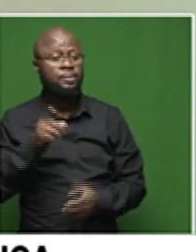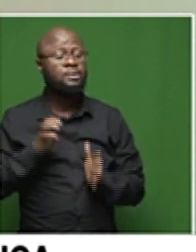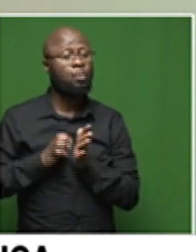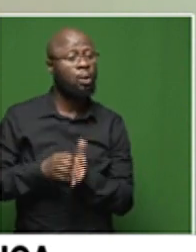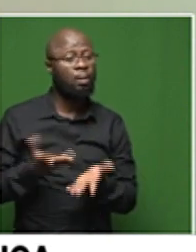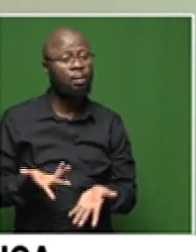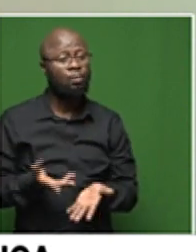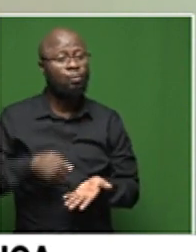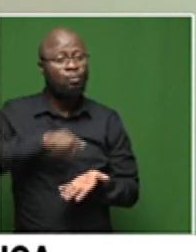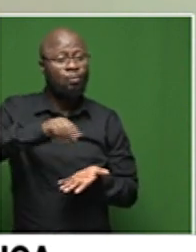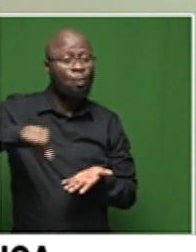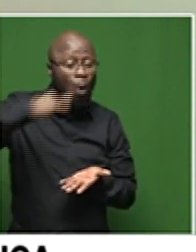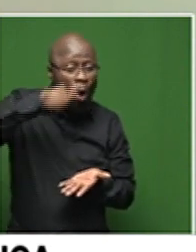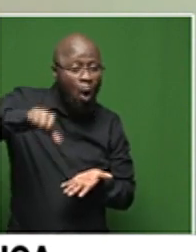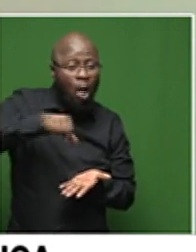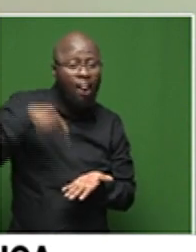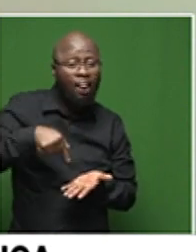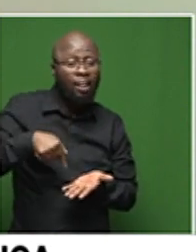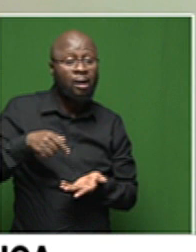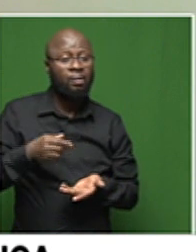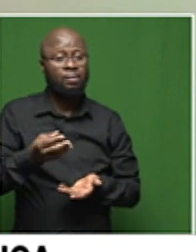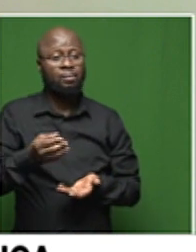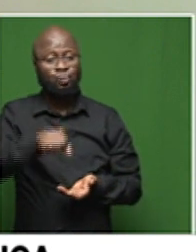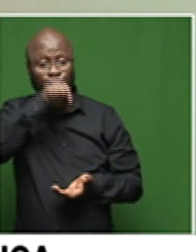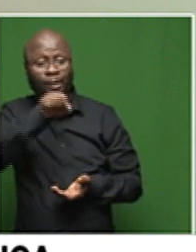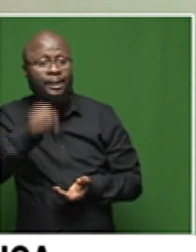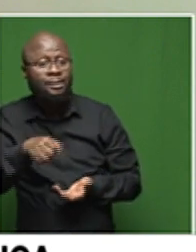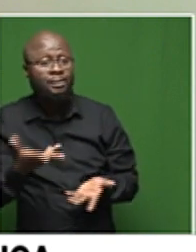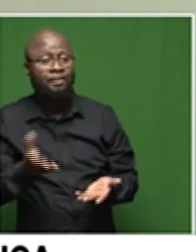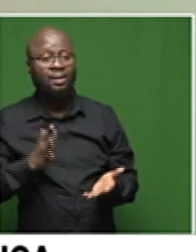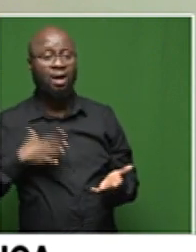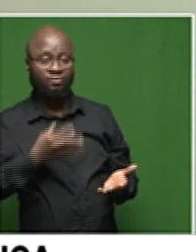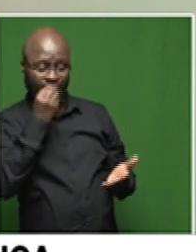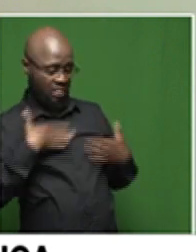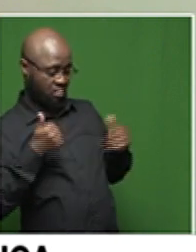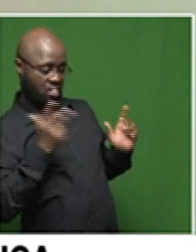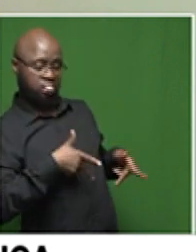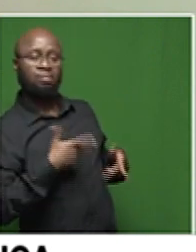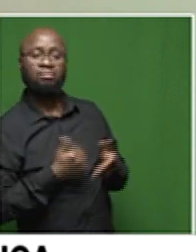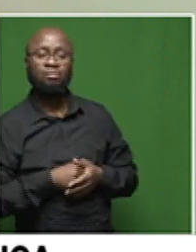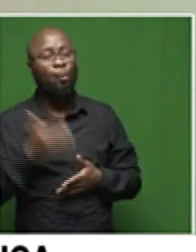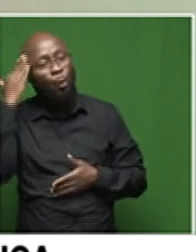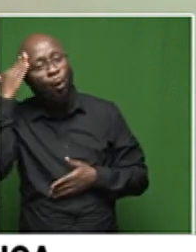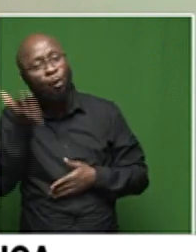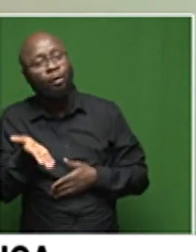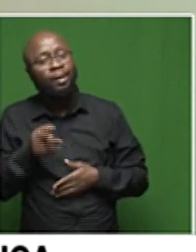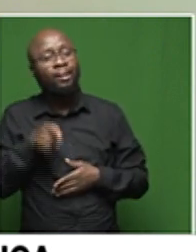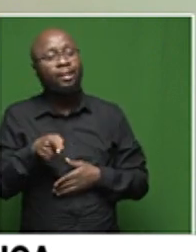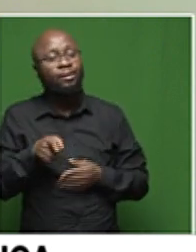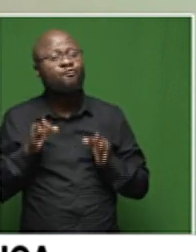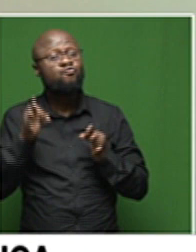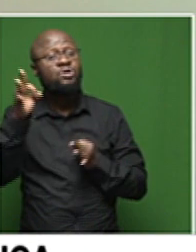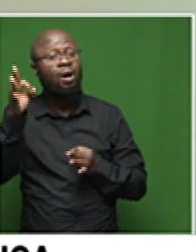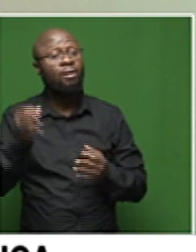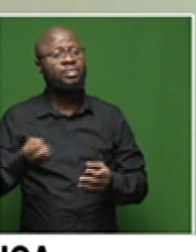junk food other than healthier stuff, because you know in the long run, this will have a bad effect in your life. Mm. So we encourage